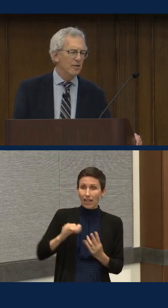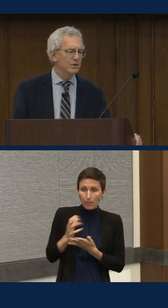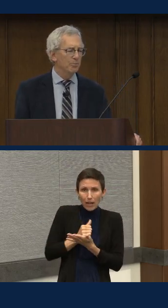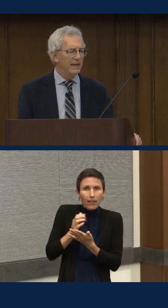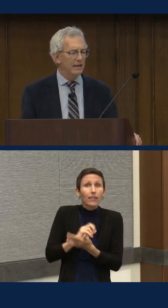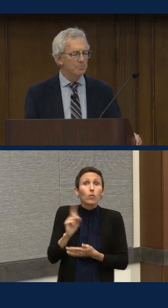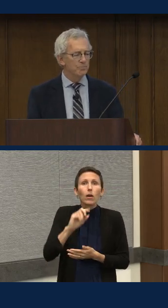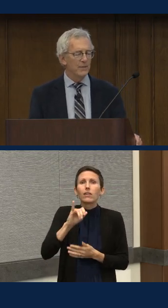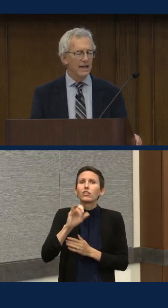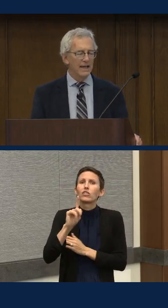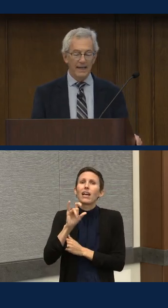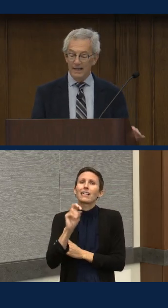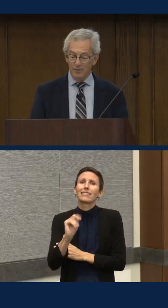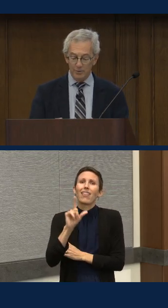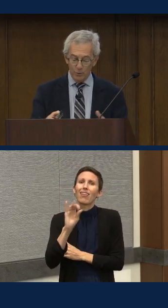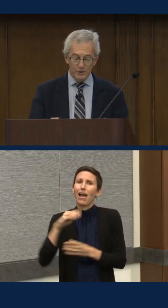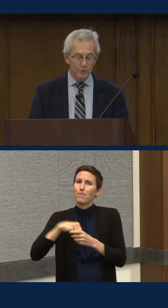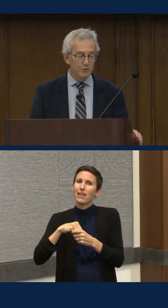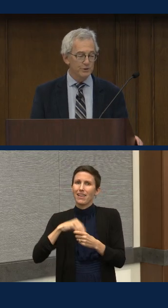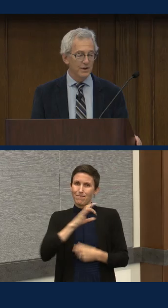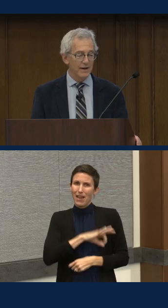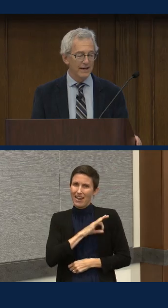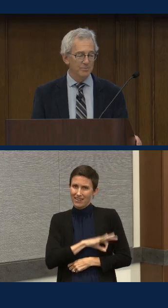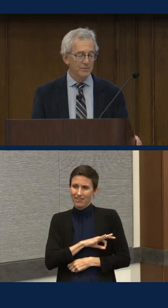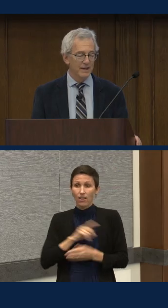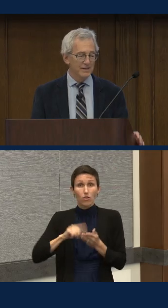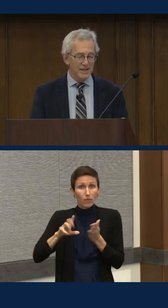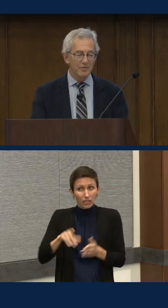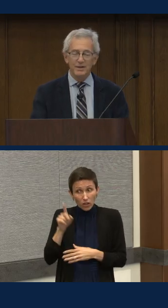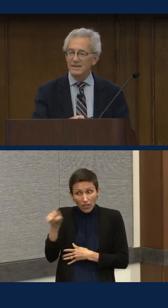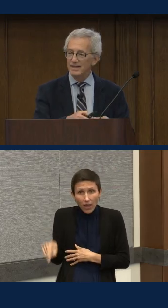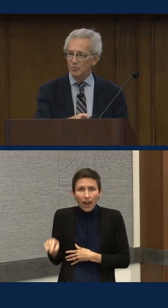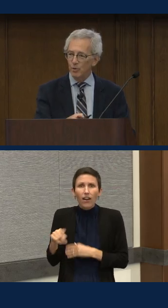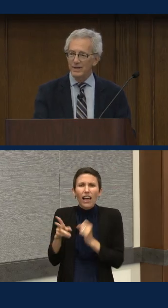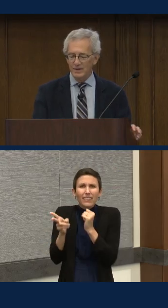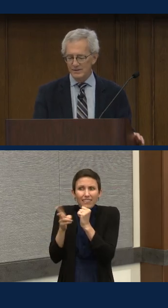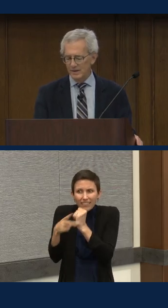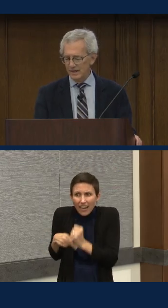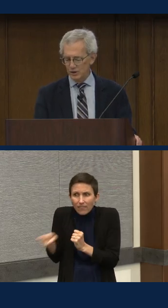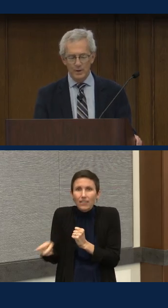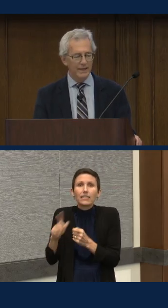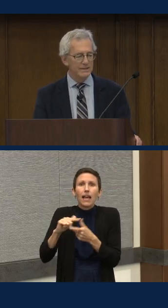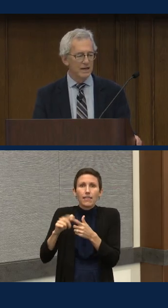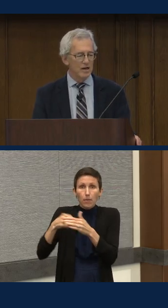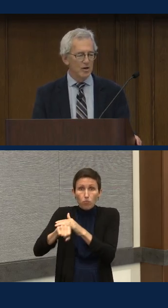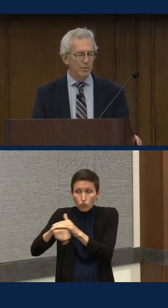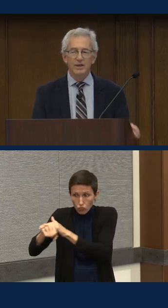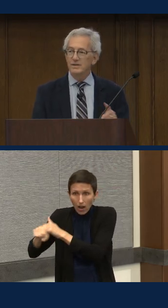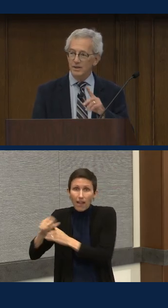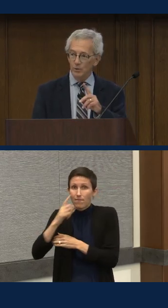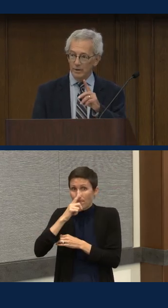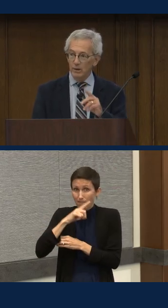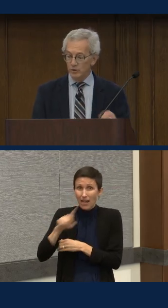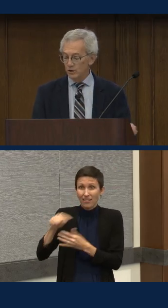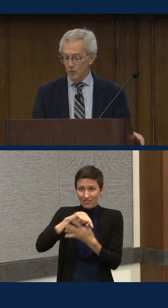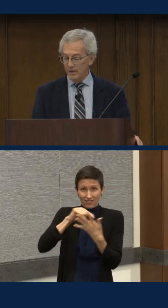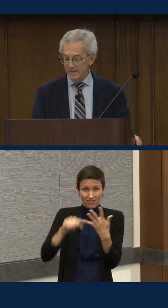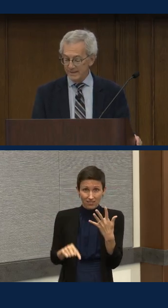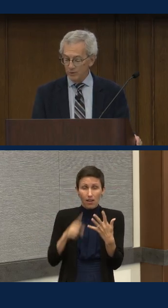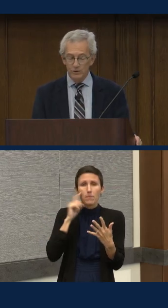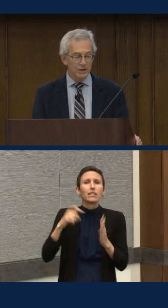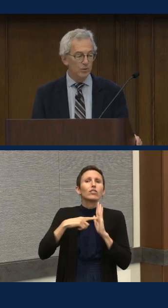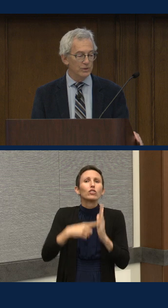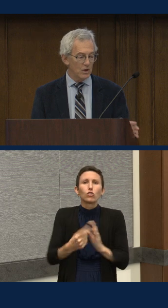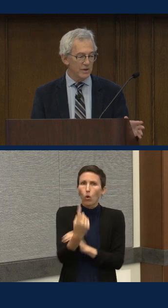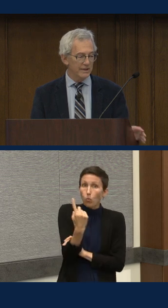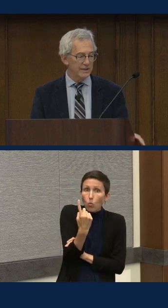Jackson Labs in Maine. And the researchers there had saved these and bred these strains because it was shown that a